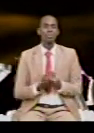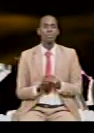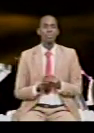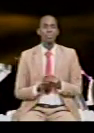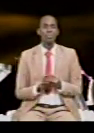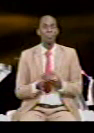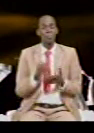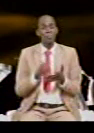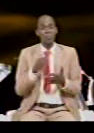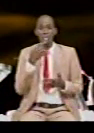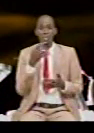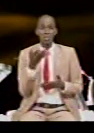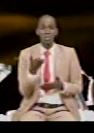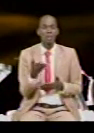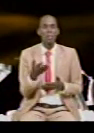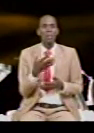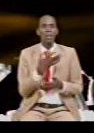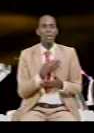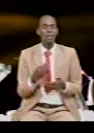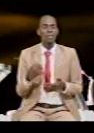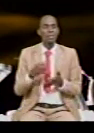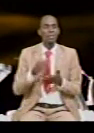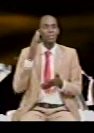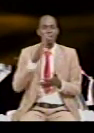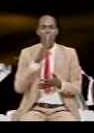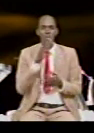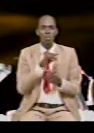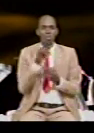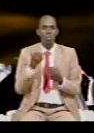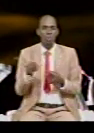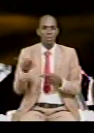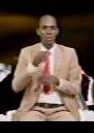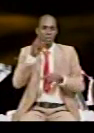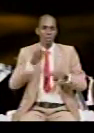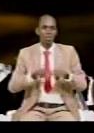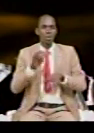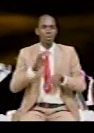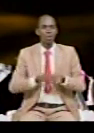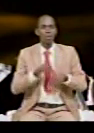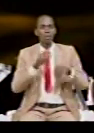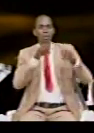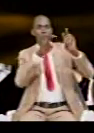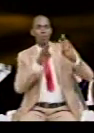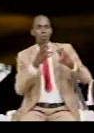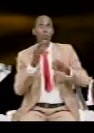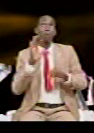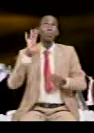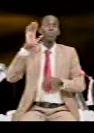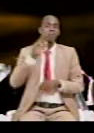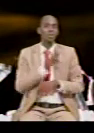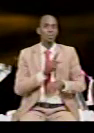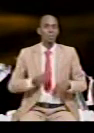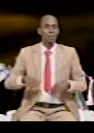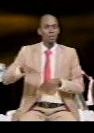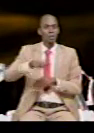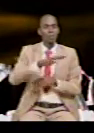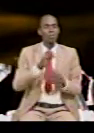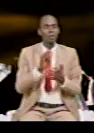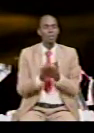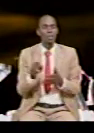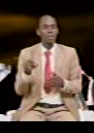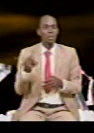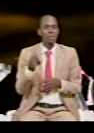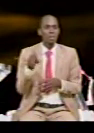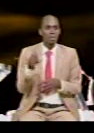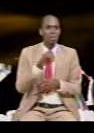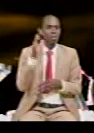19, it says, and it shall be, when he sitteth upon the throne of his kingdom, that he shall write him